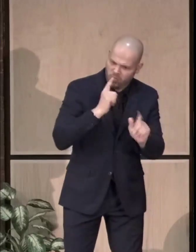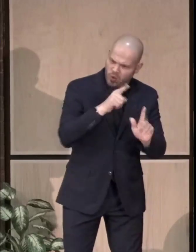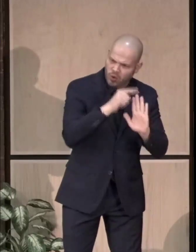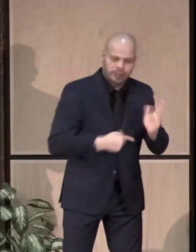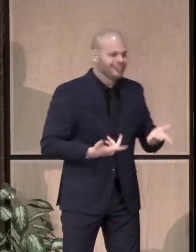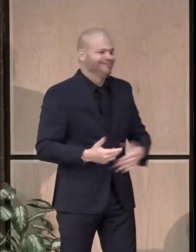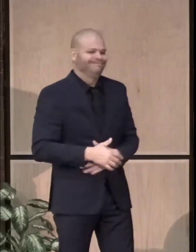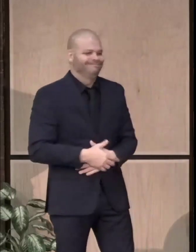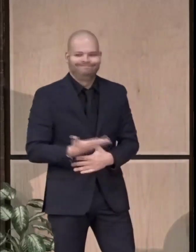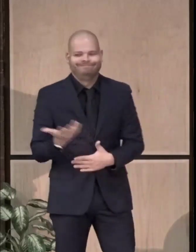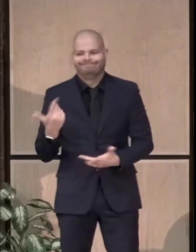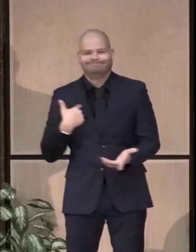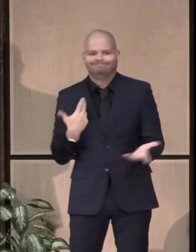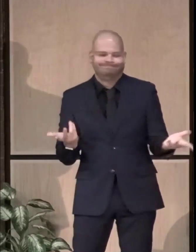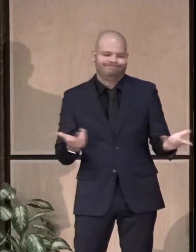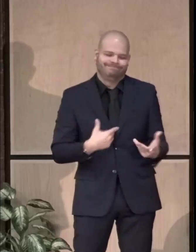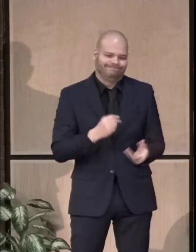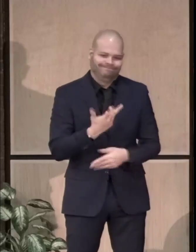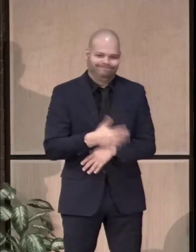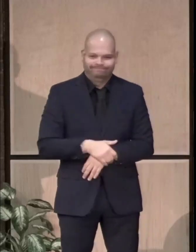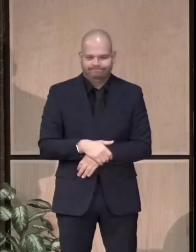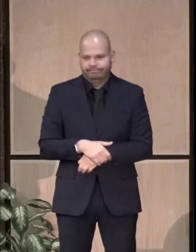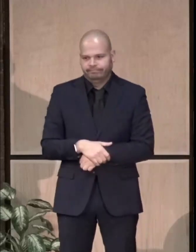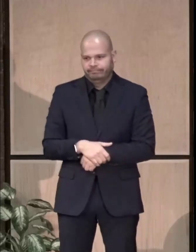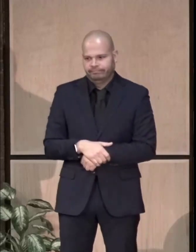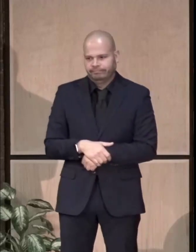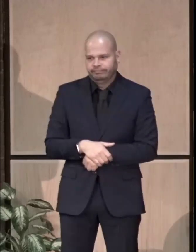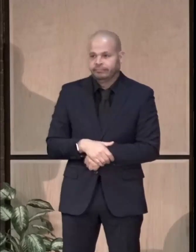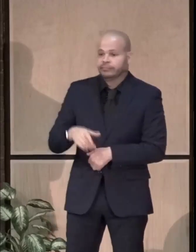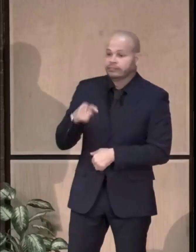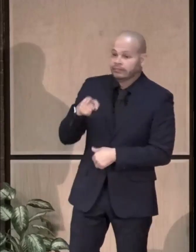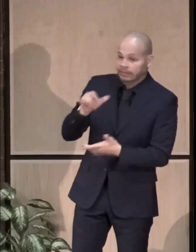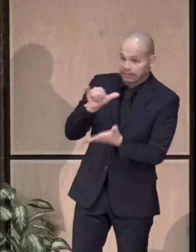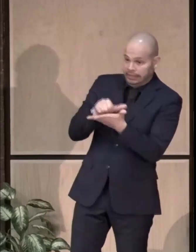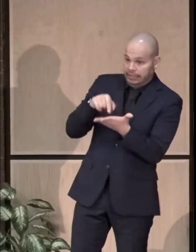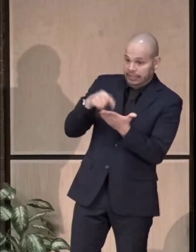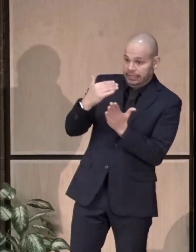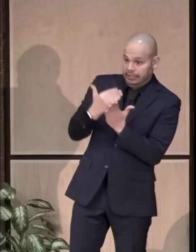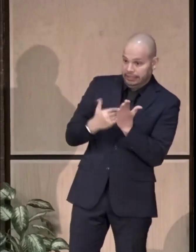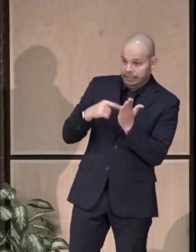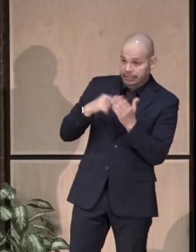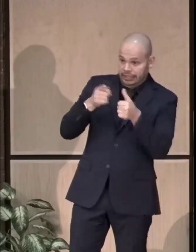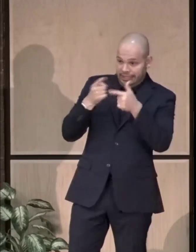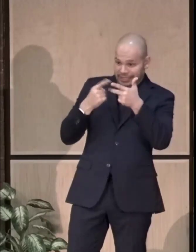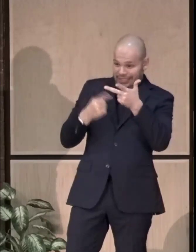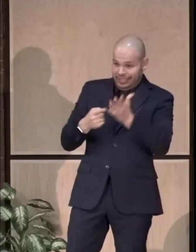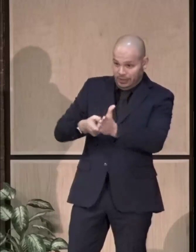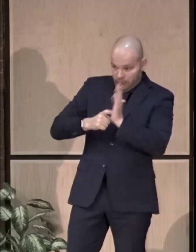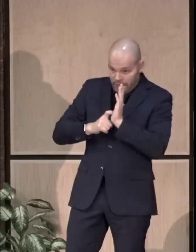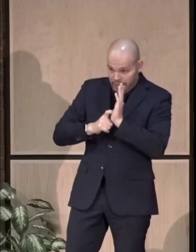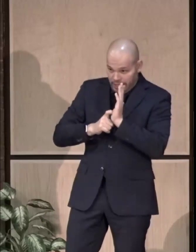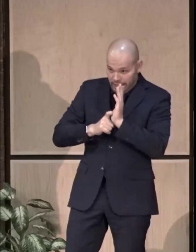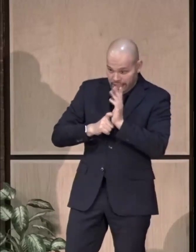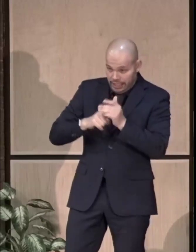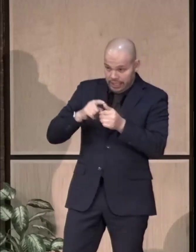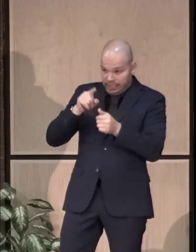Then paragraph 3, you are ordered to notify your unit commander immediately if you are unable to respond or comply with any request or information